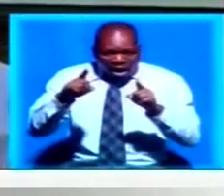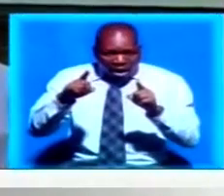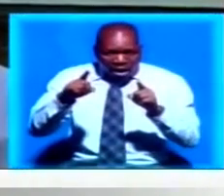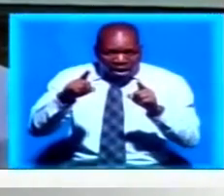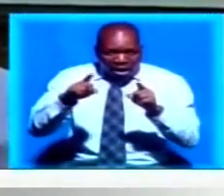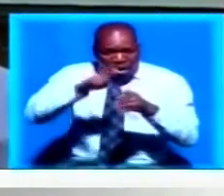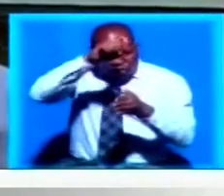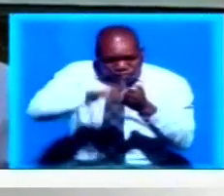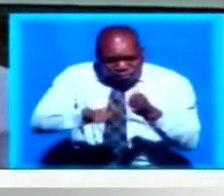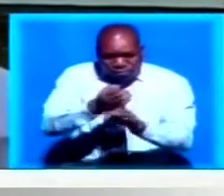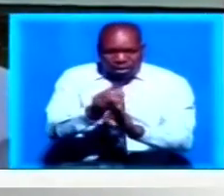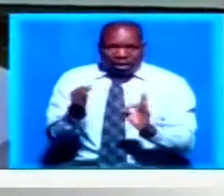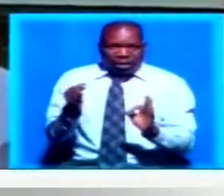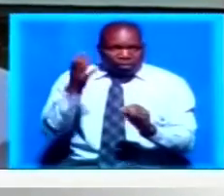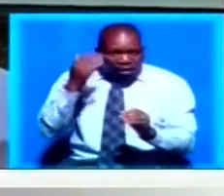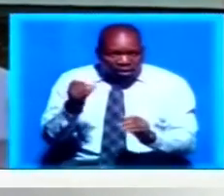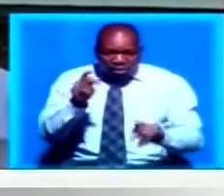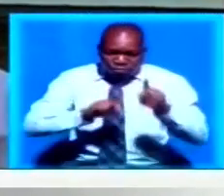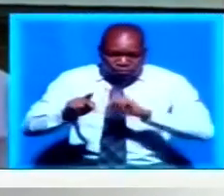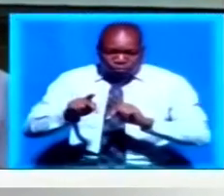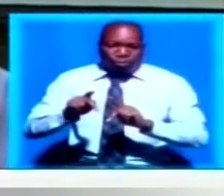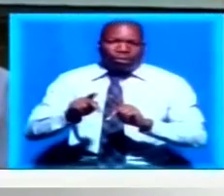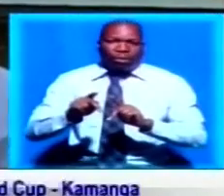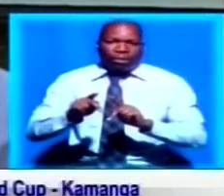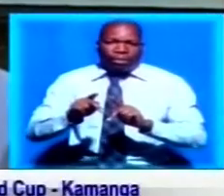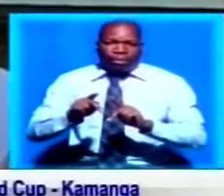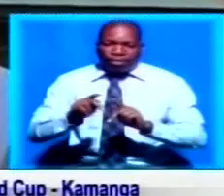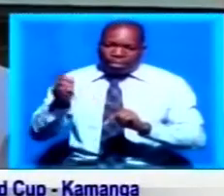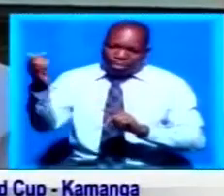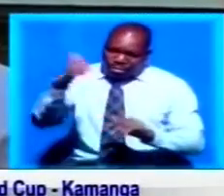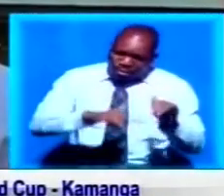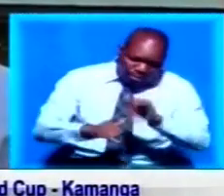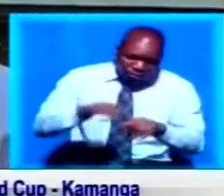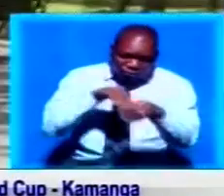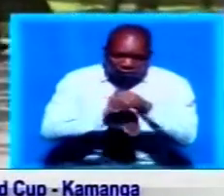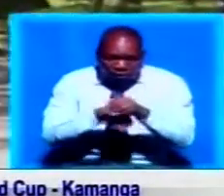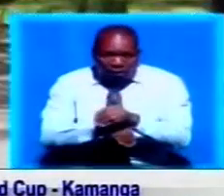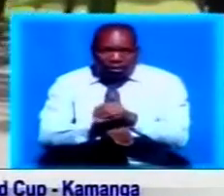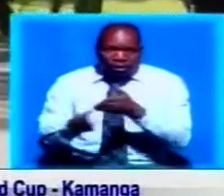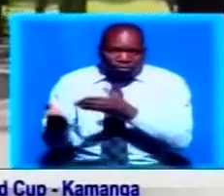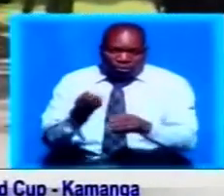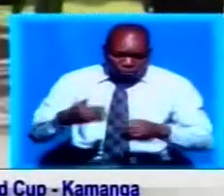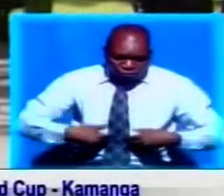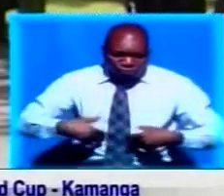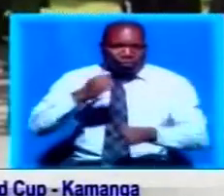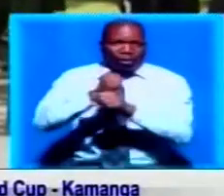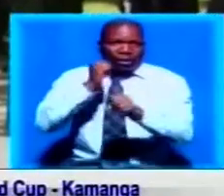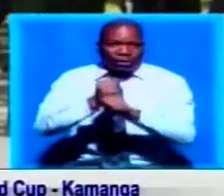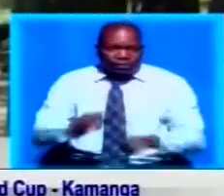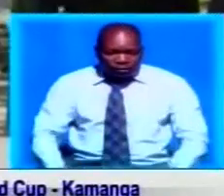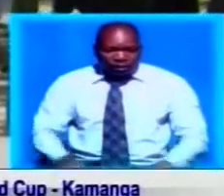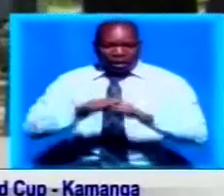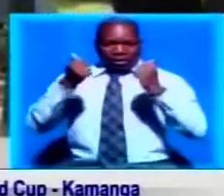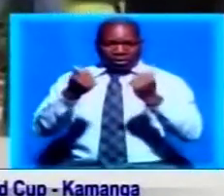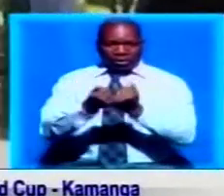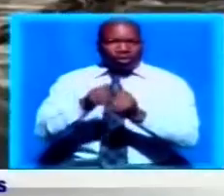zone so that a lot of people can come and invest so as to create employment for our youth. The Livingstone Tourism Association